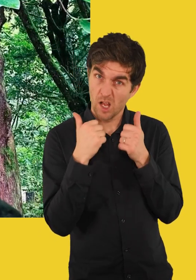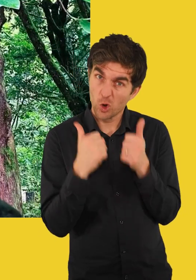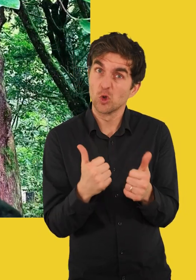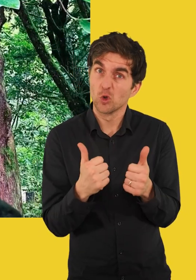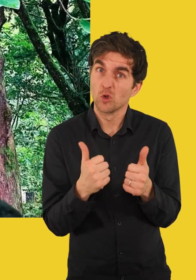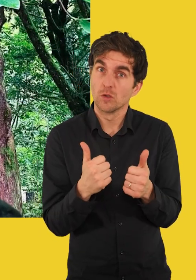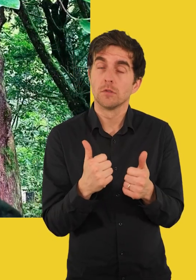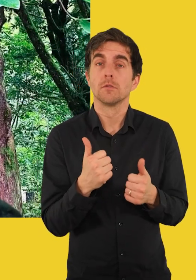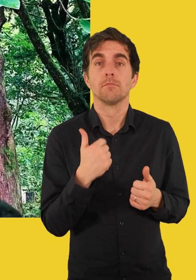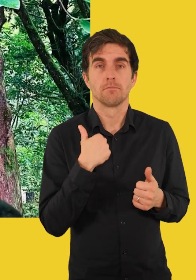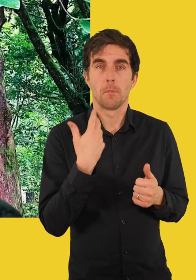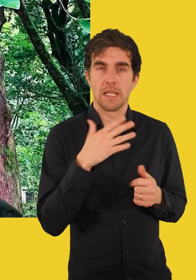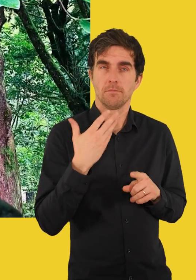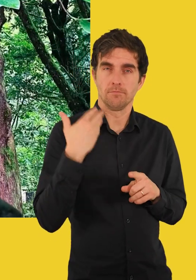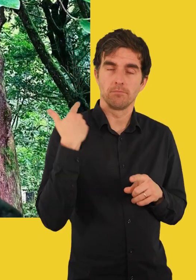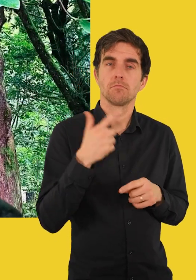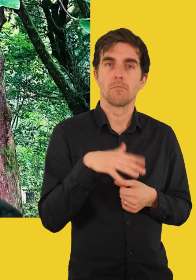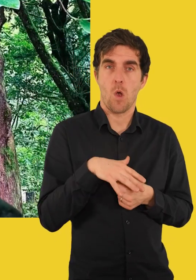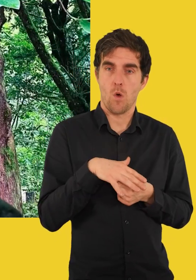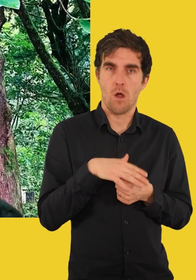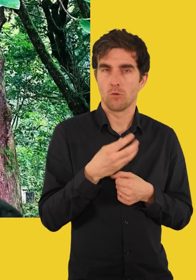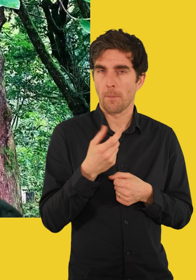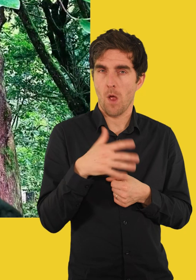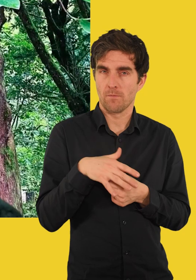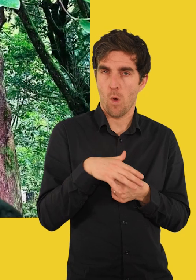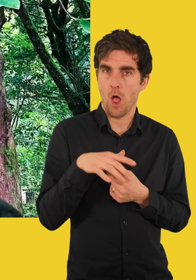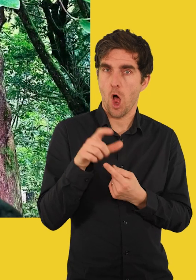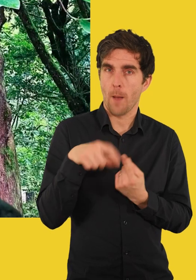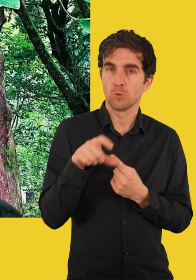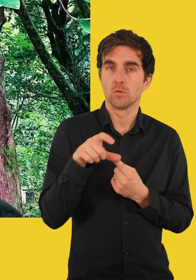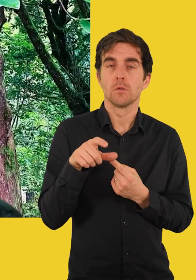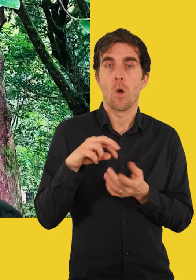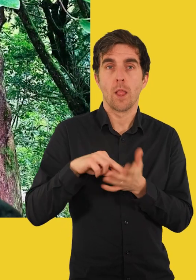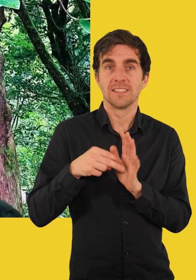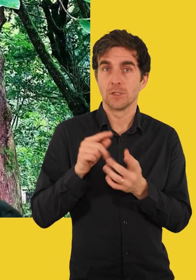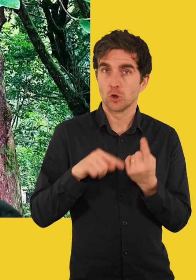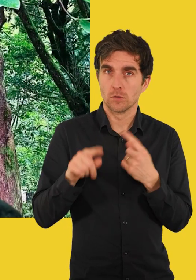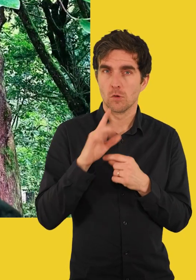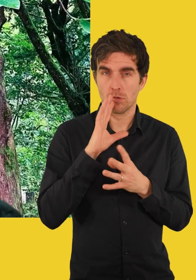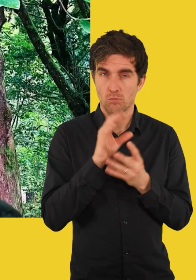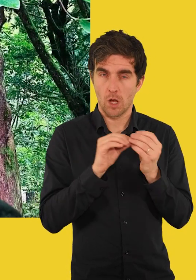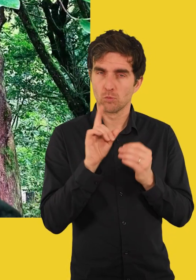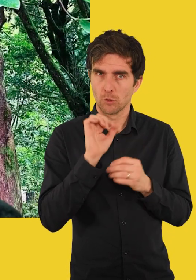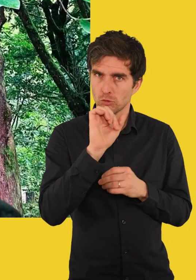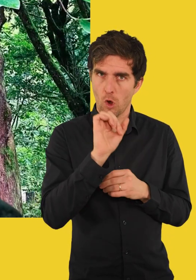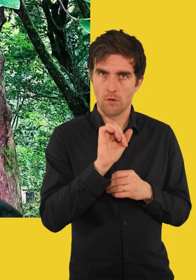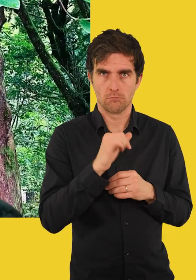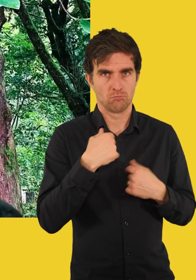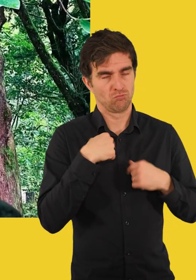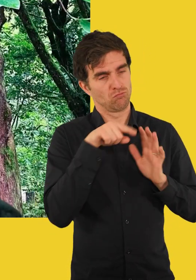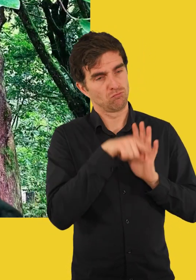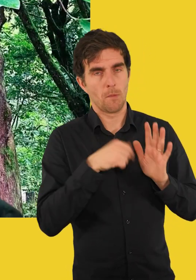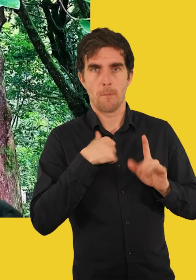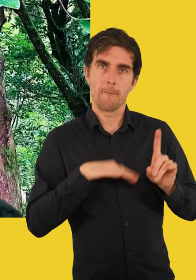a really good thing. It's something I've done recently with some local community organisers, is working out what your manifesto is for